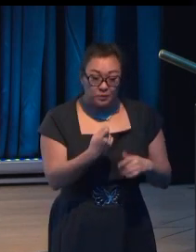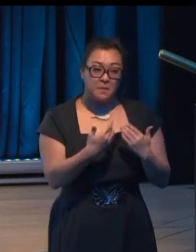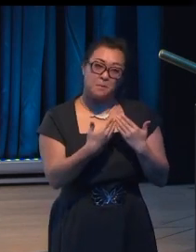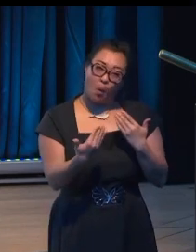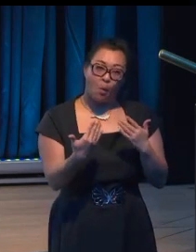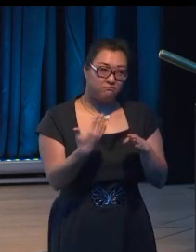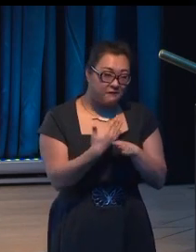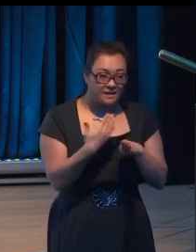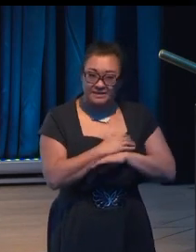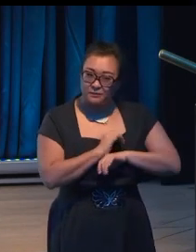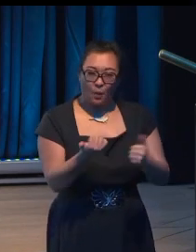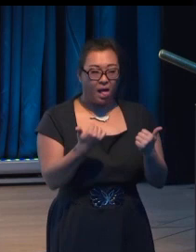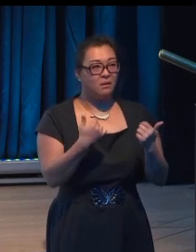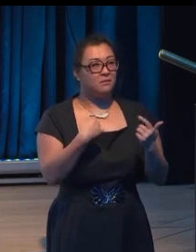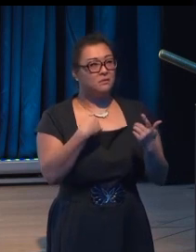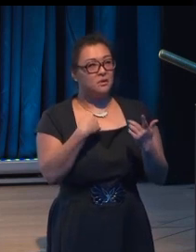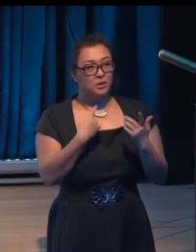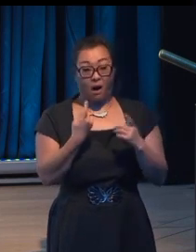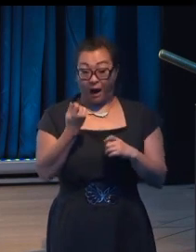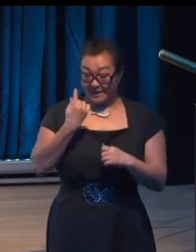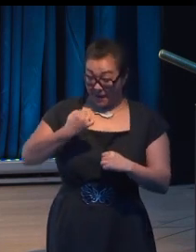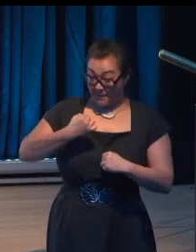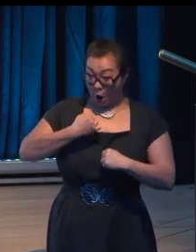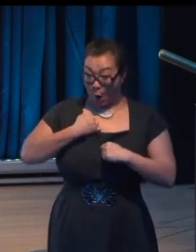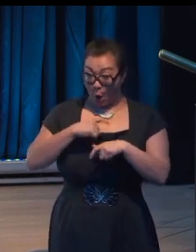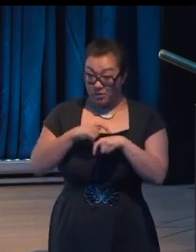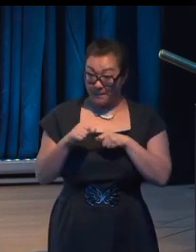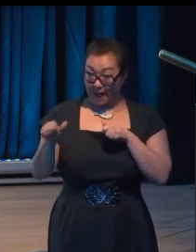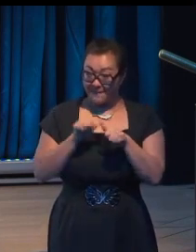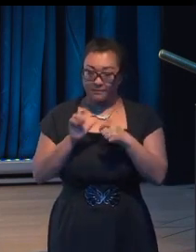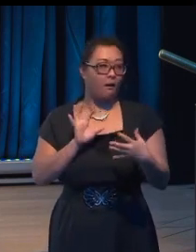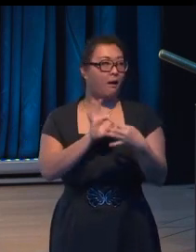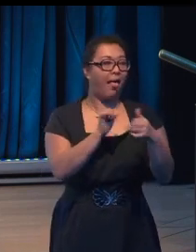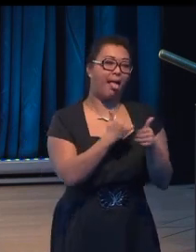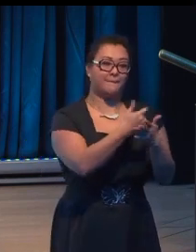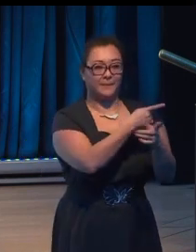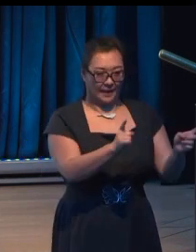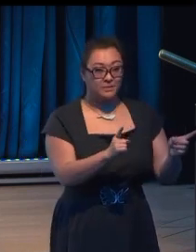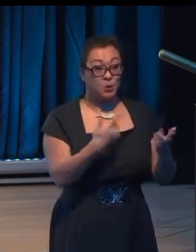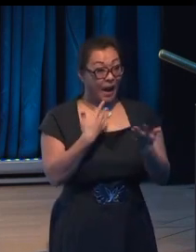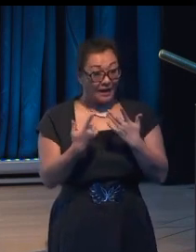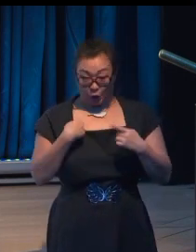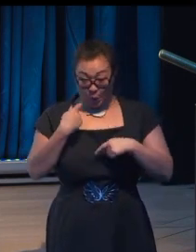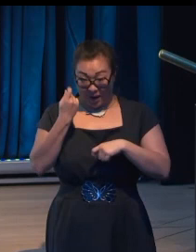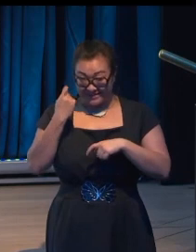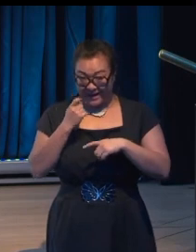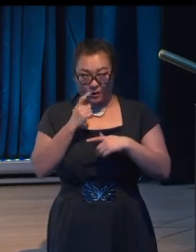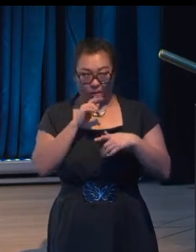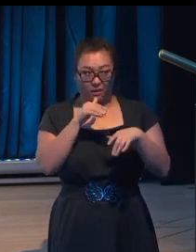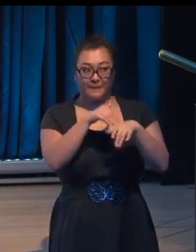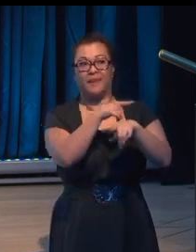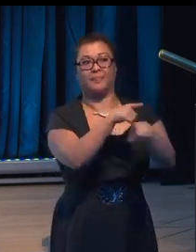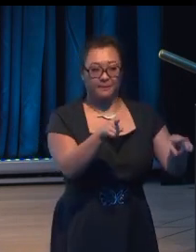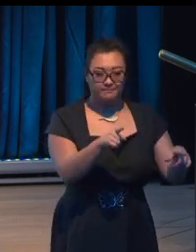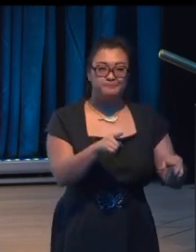own timelines. Obviously, when you're part of a big team, any delay you have will have a knock-on effect to your teammates and vice versa. So